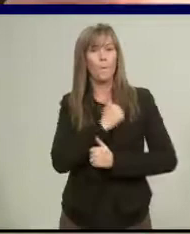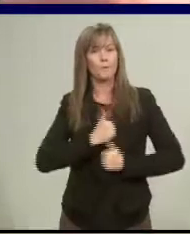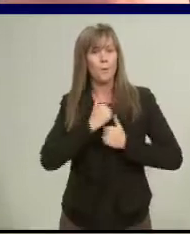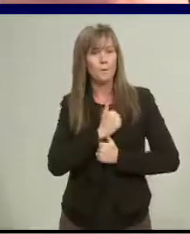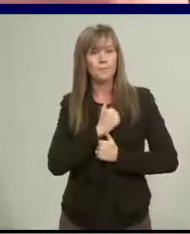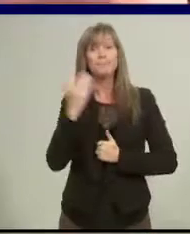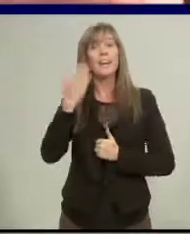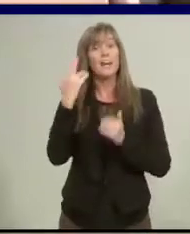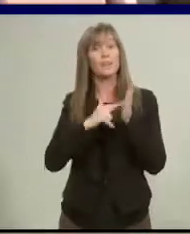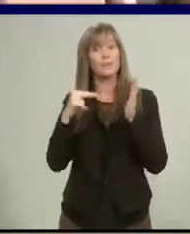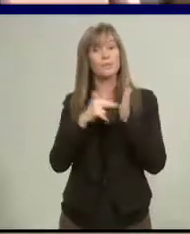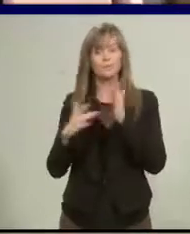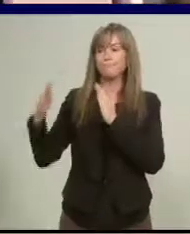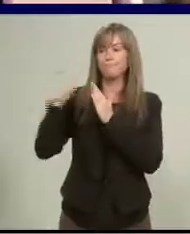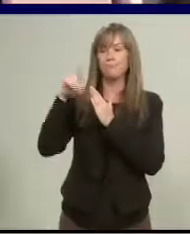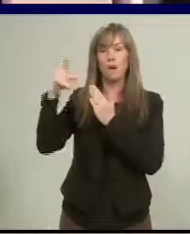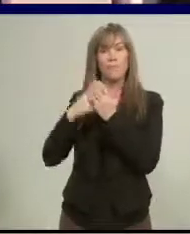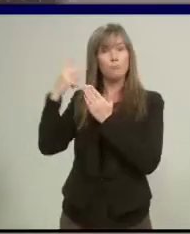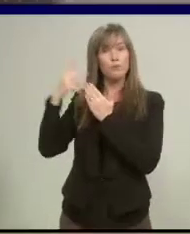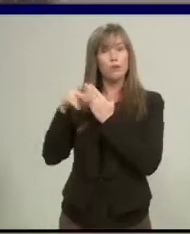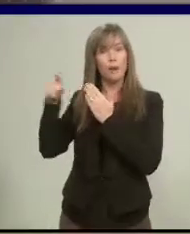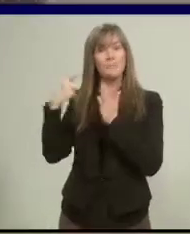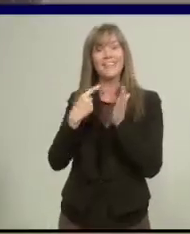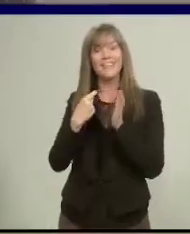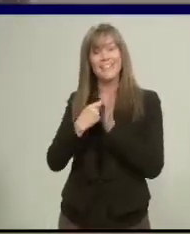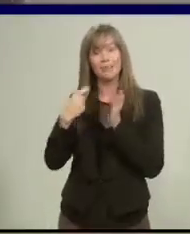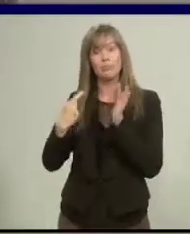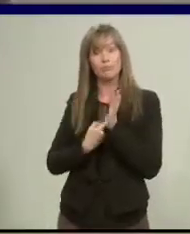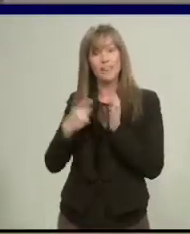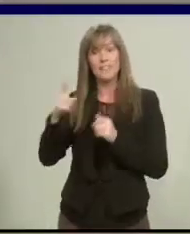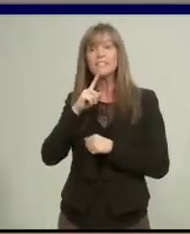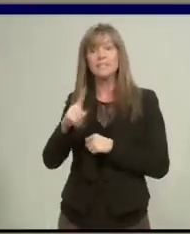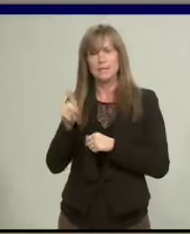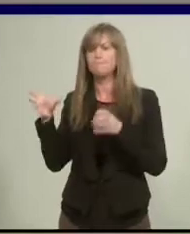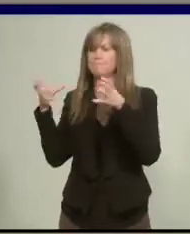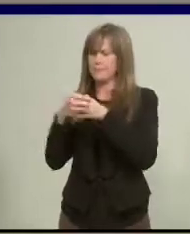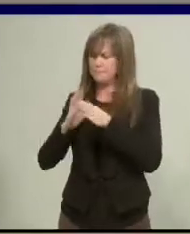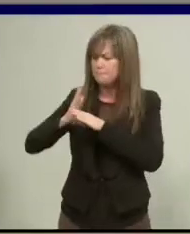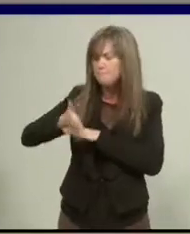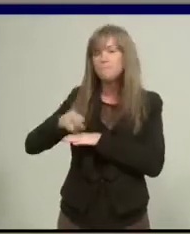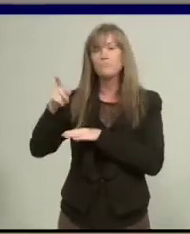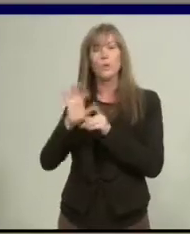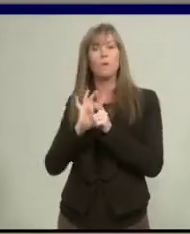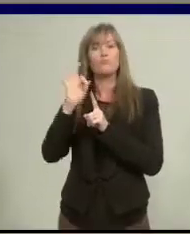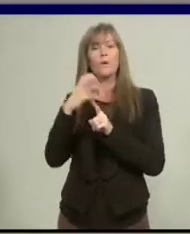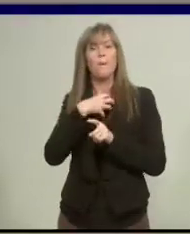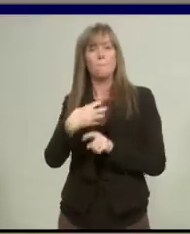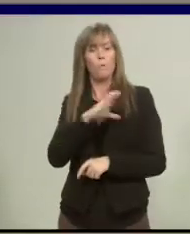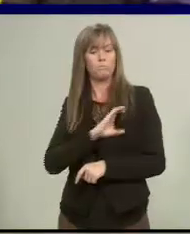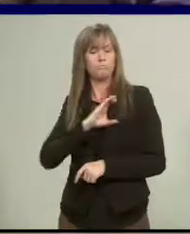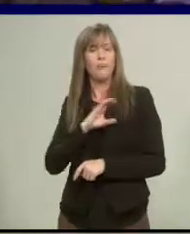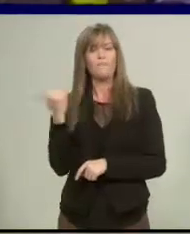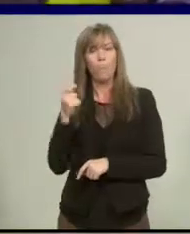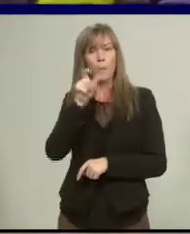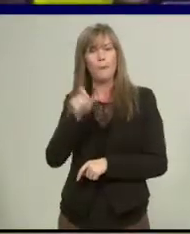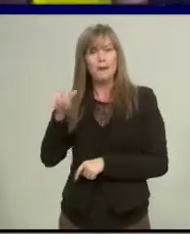New Zealand's head of aircraft programs, Kerry Reeves, says the team have worked hard to improve the comfort of the passenger plane.